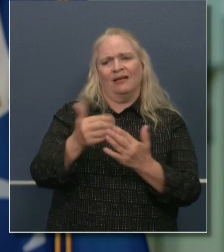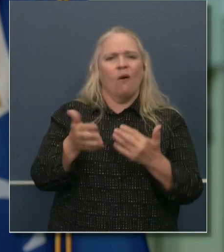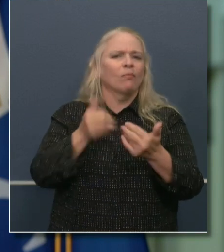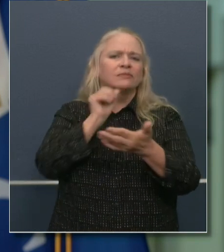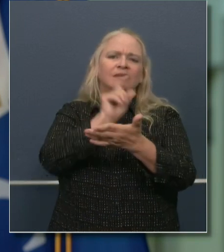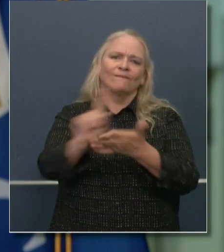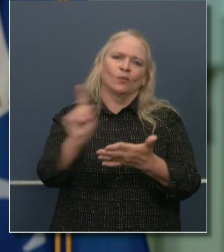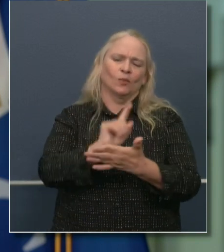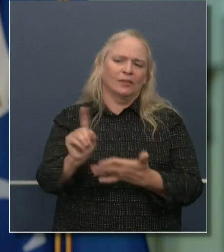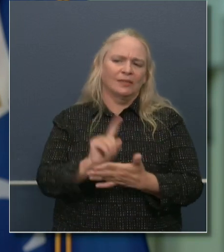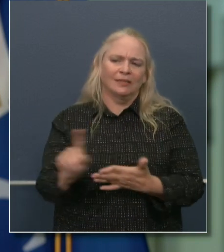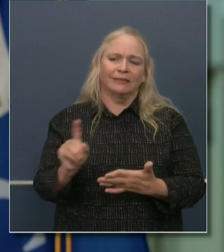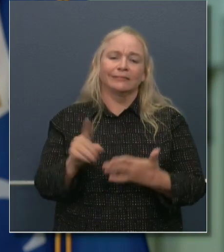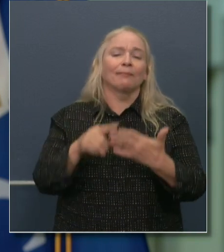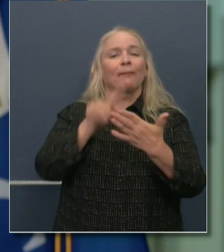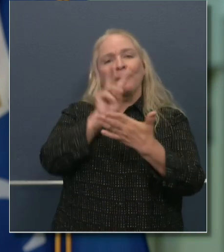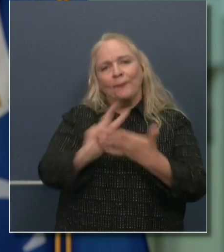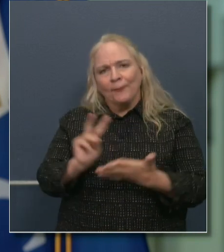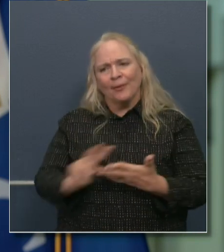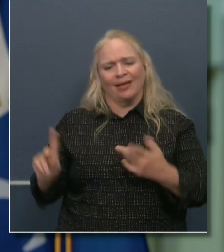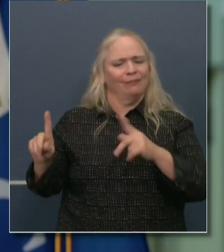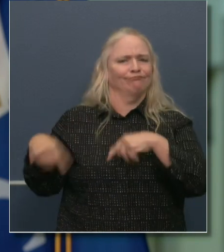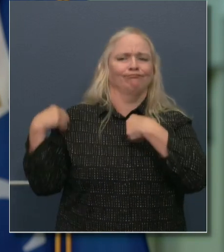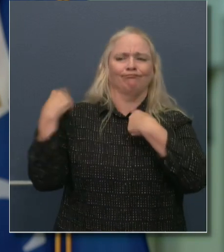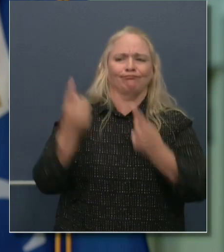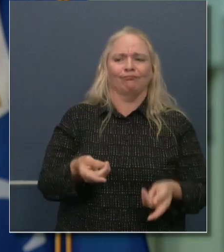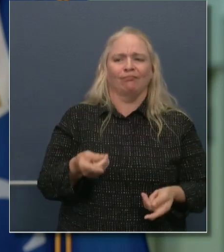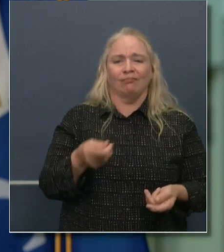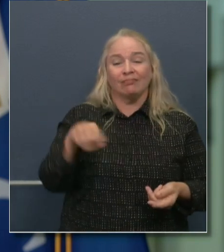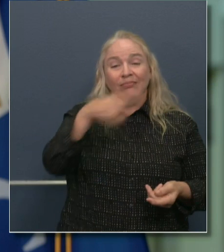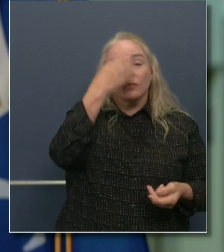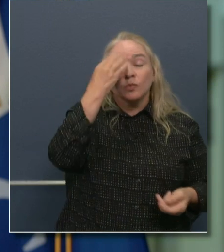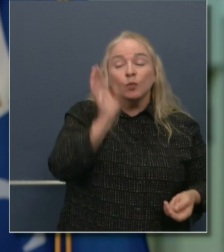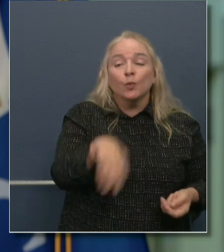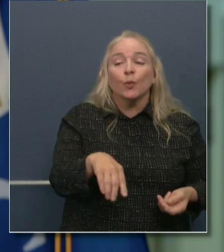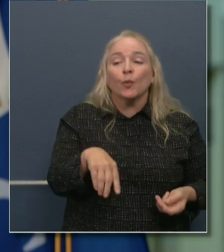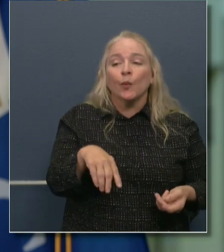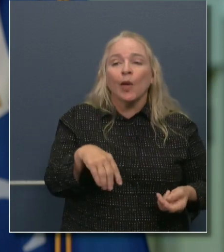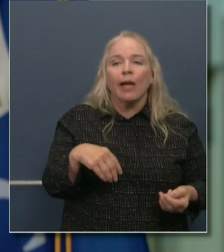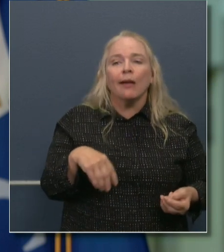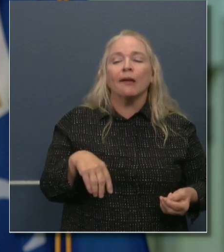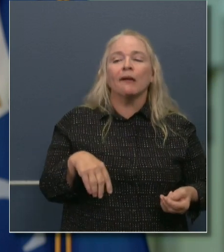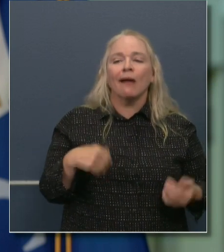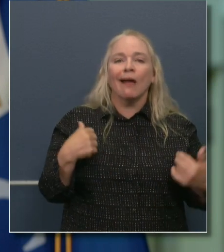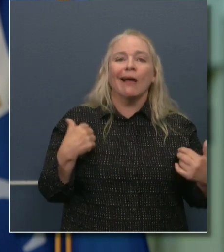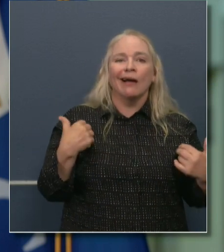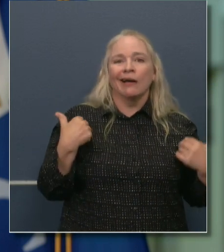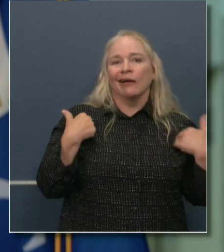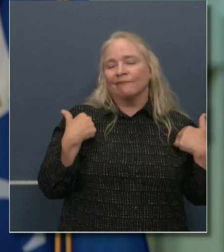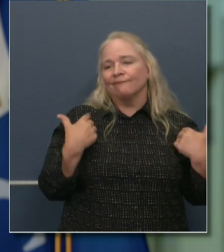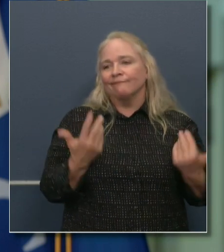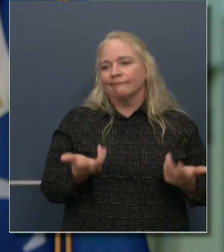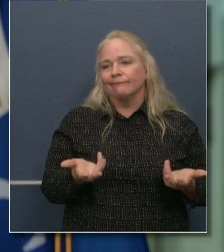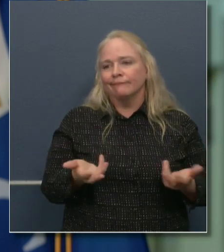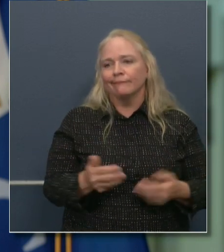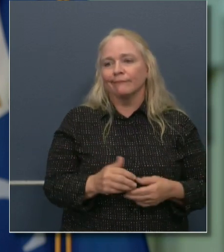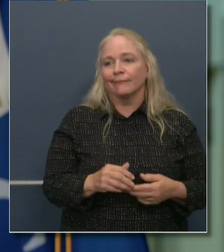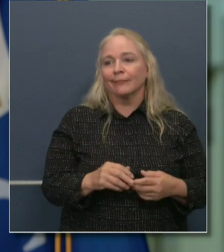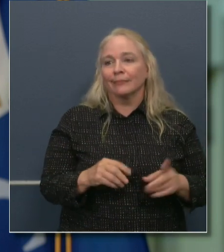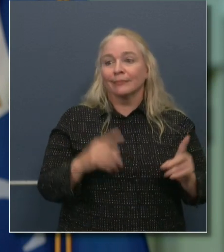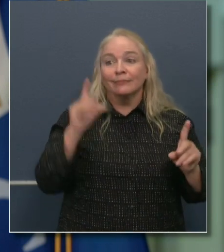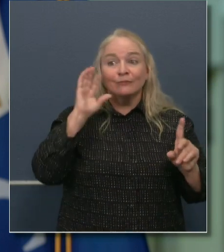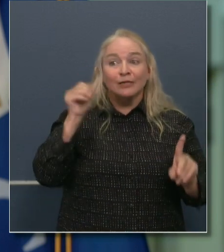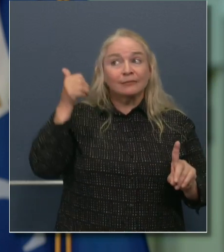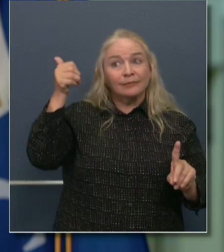other week. And as you know well, we've had sometimes some guests, including the president himself,